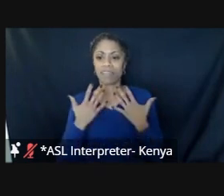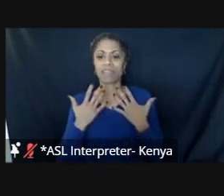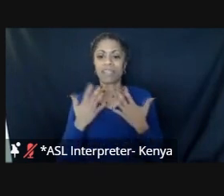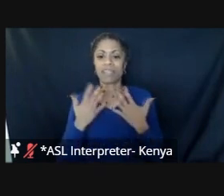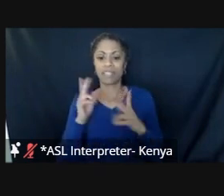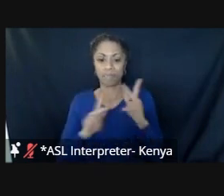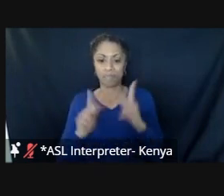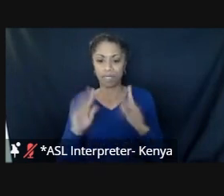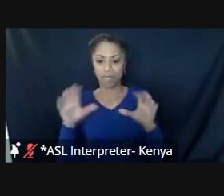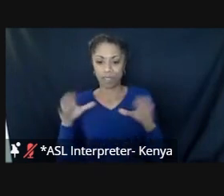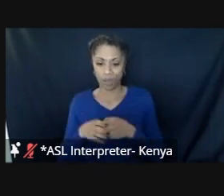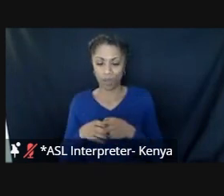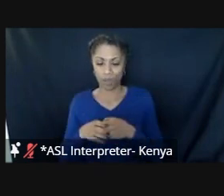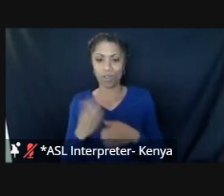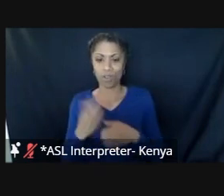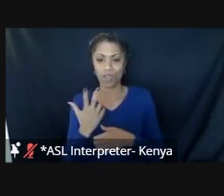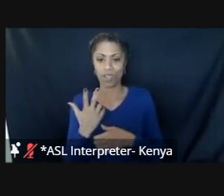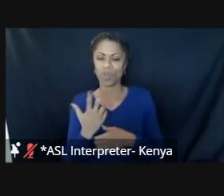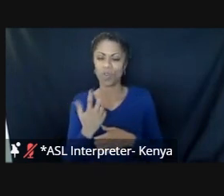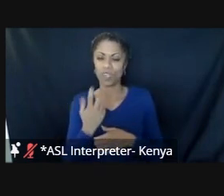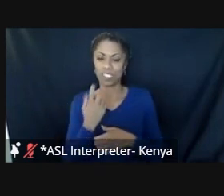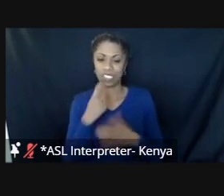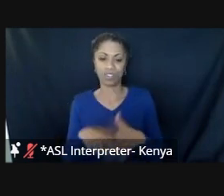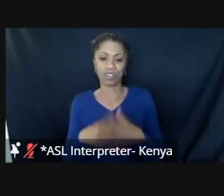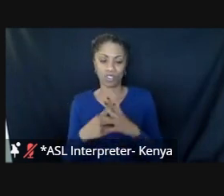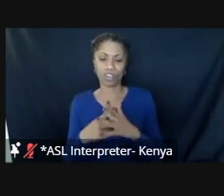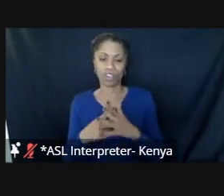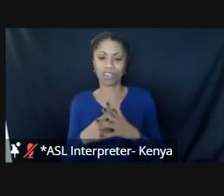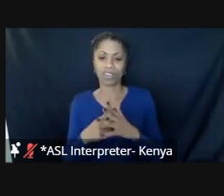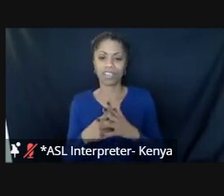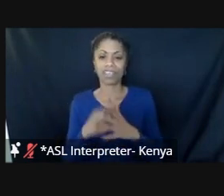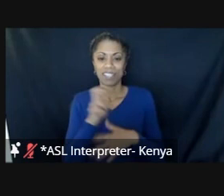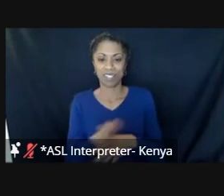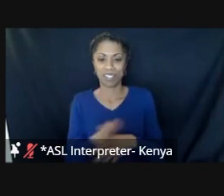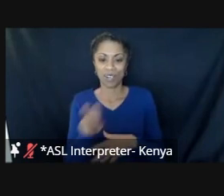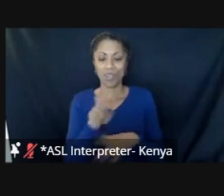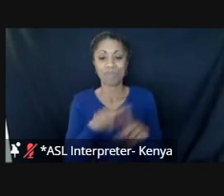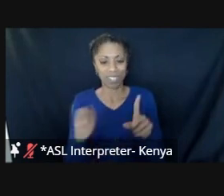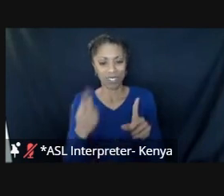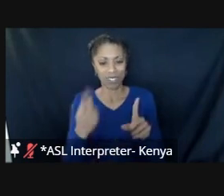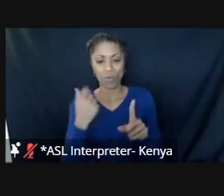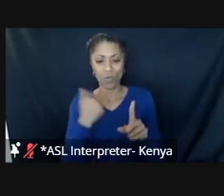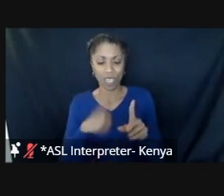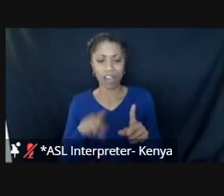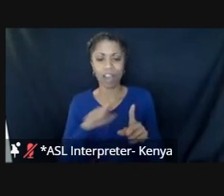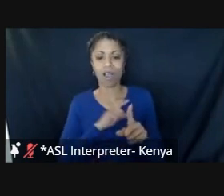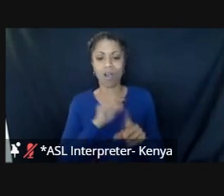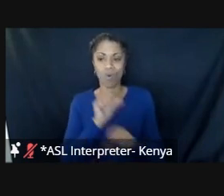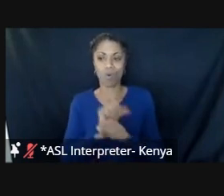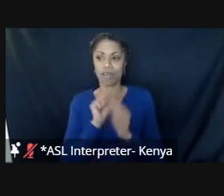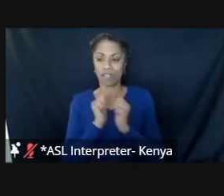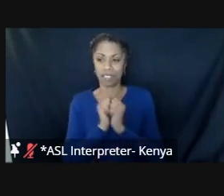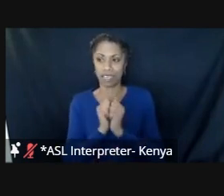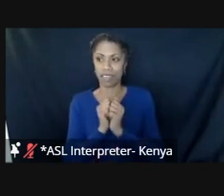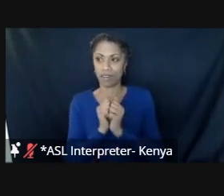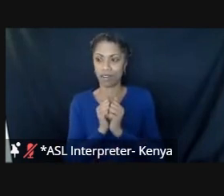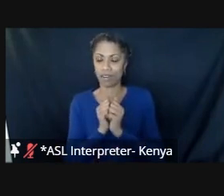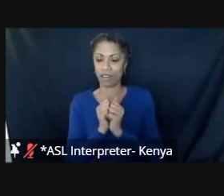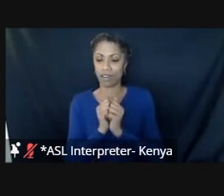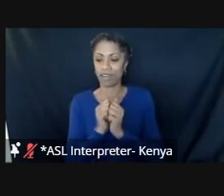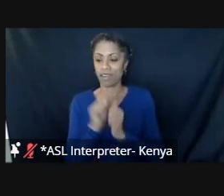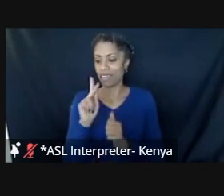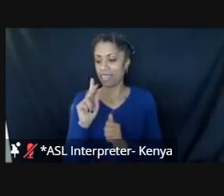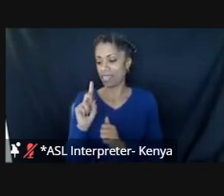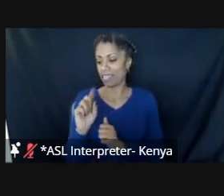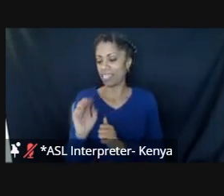today, who are just starting their journey. But know that we all walk this journey together. That's the beauty of the KCAE. And that's